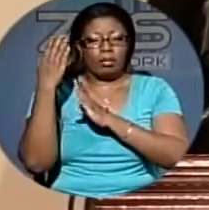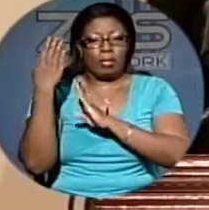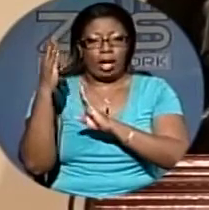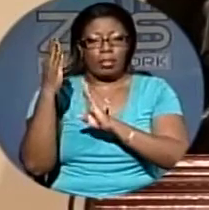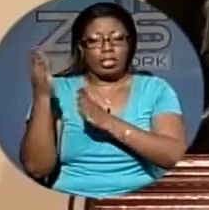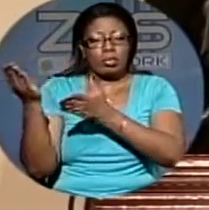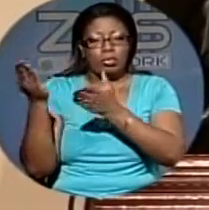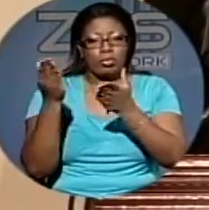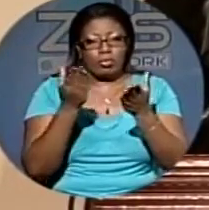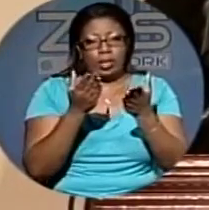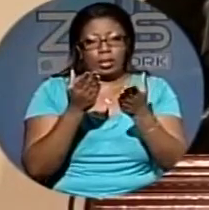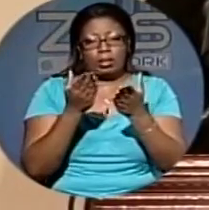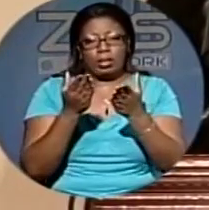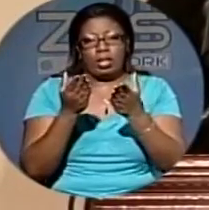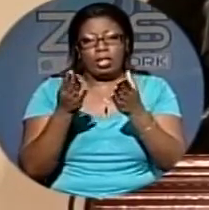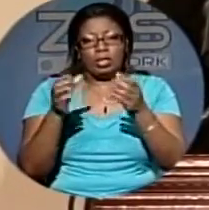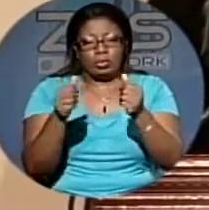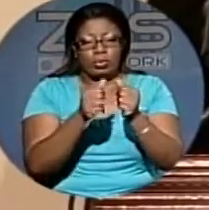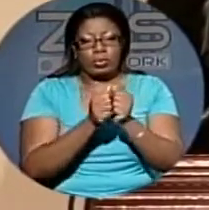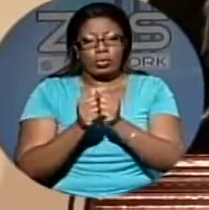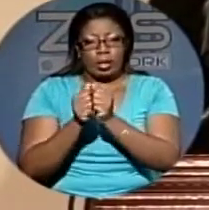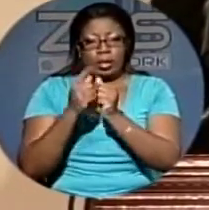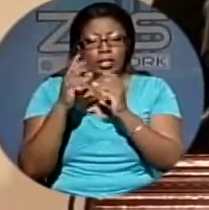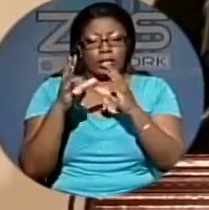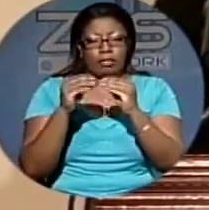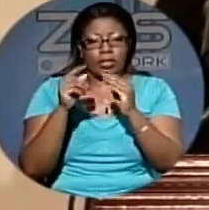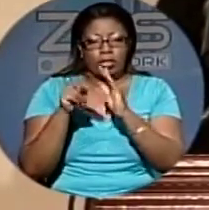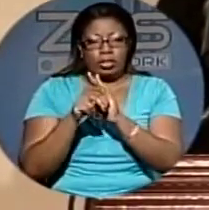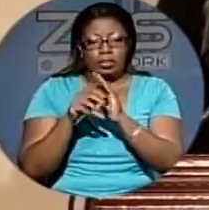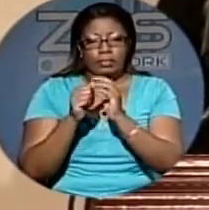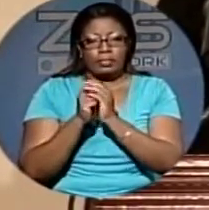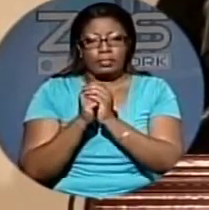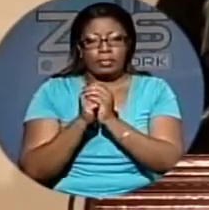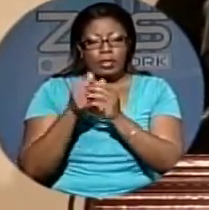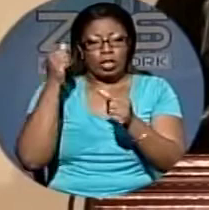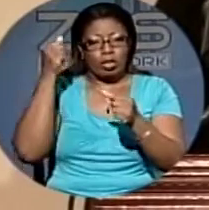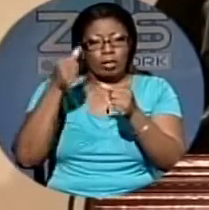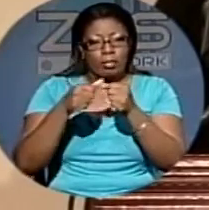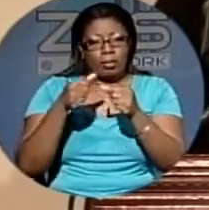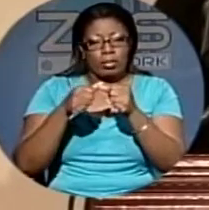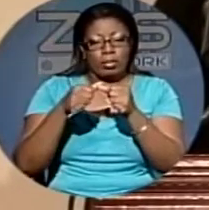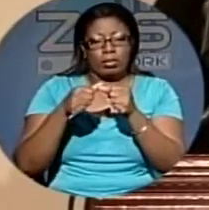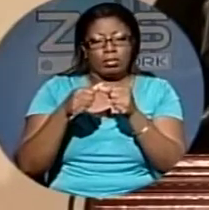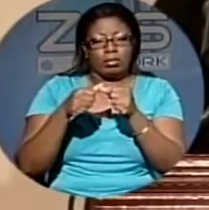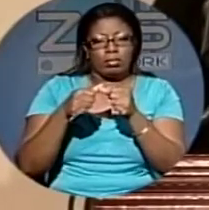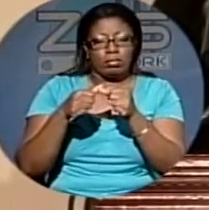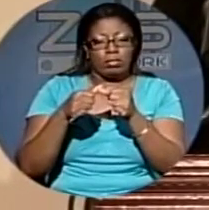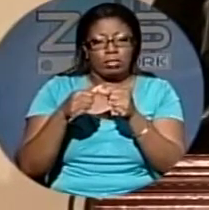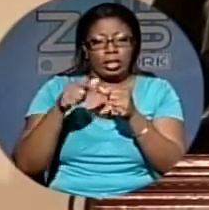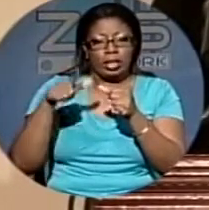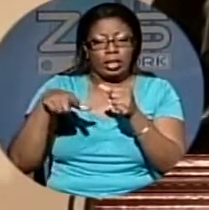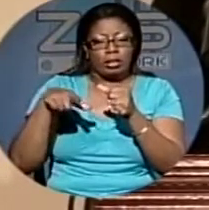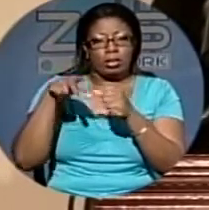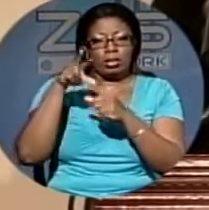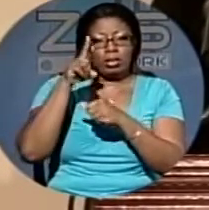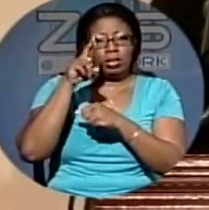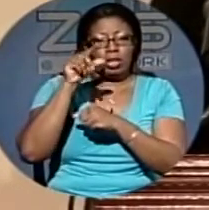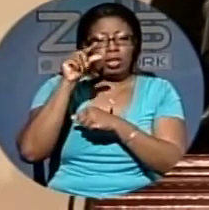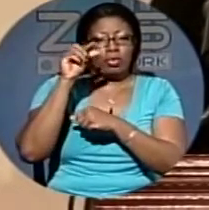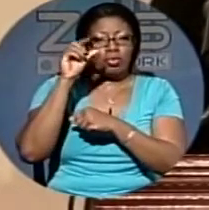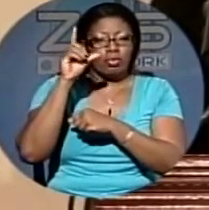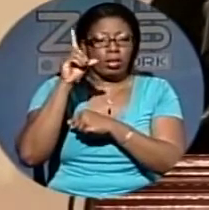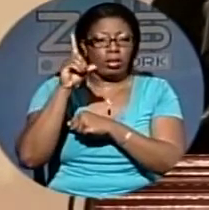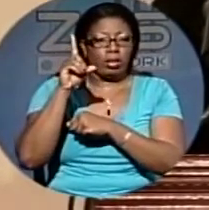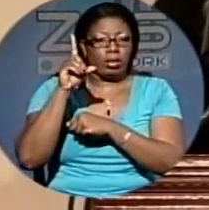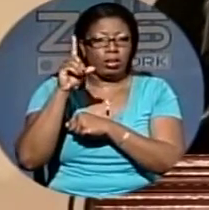the universality of the convention. I think you may remember the late President Reagan made a comment at the